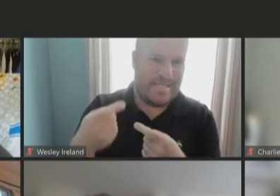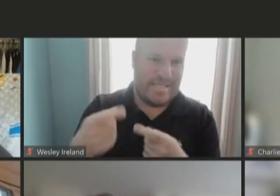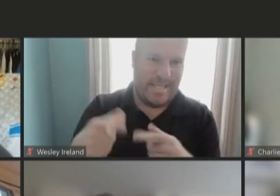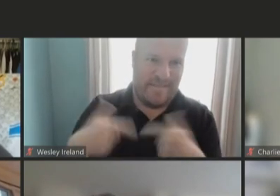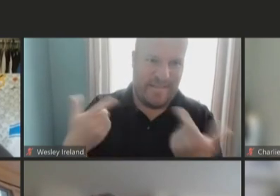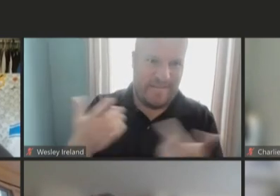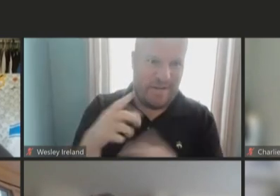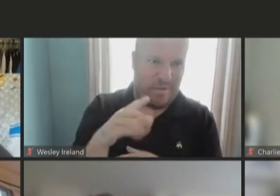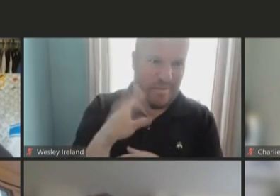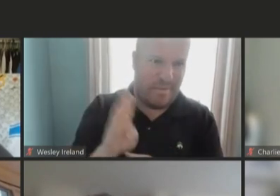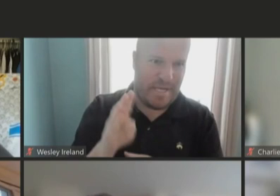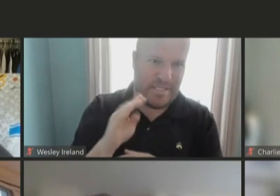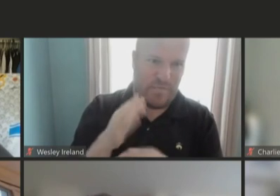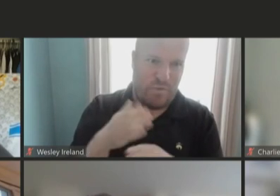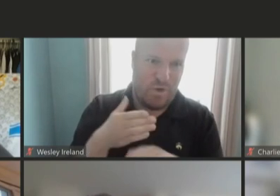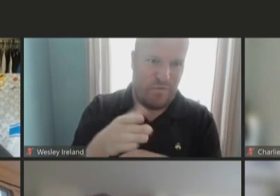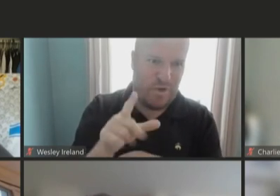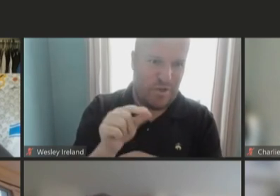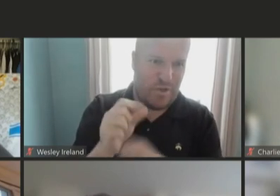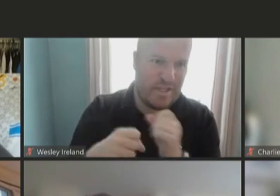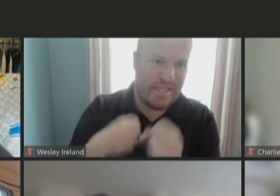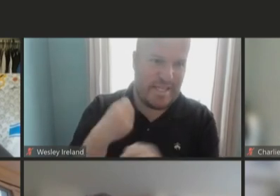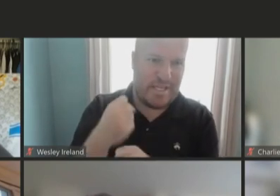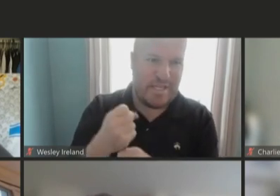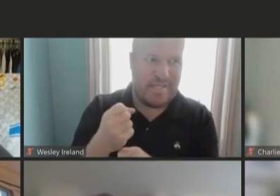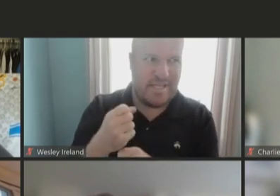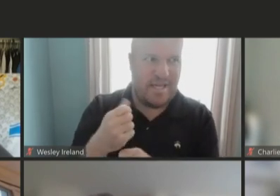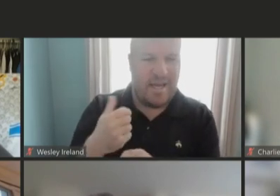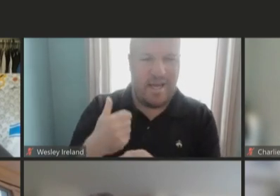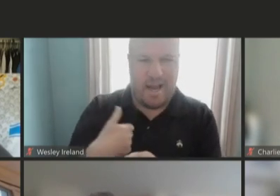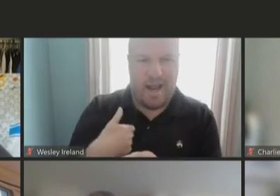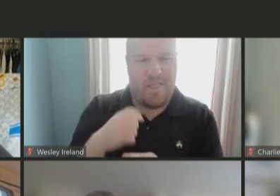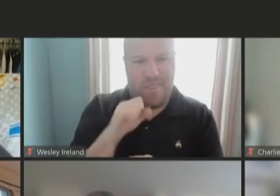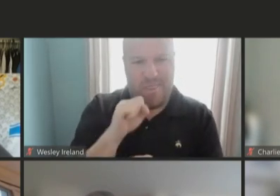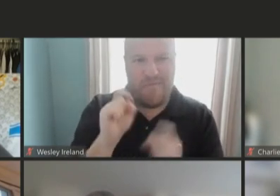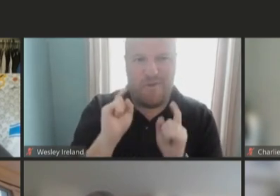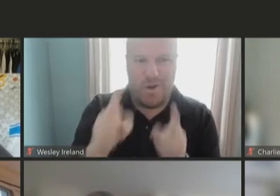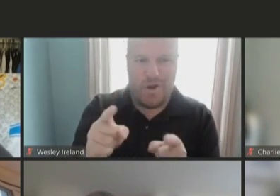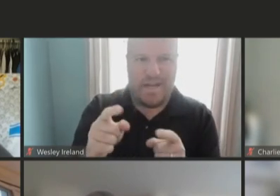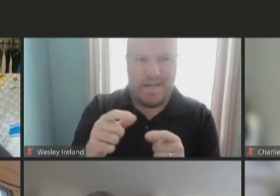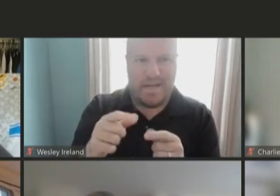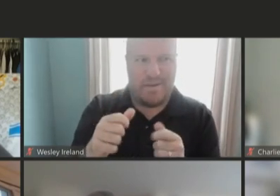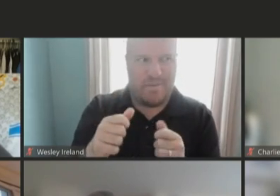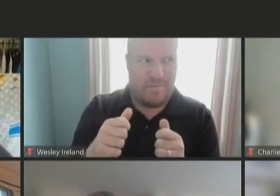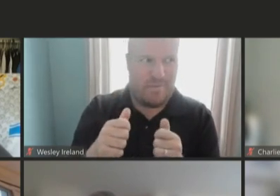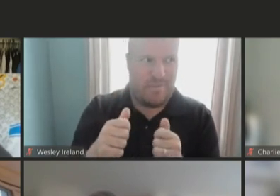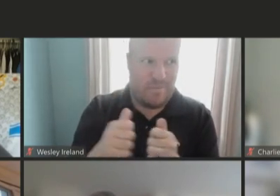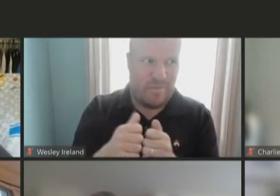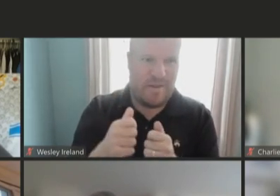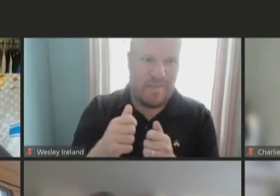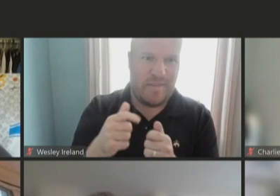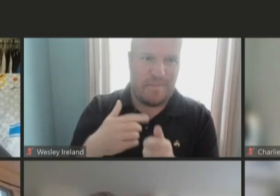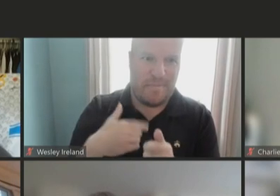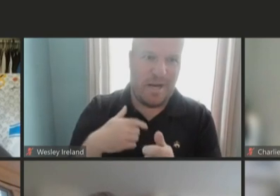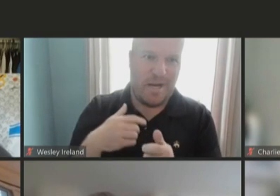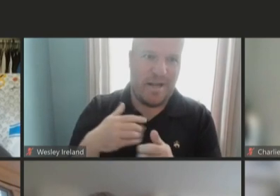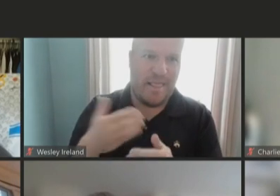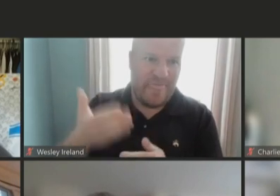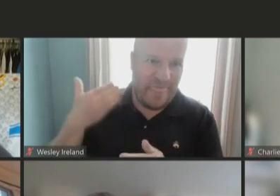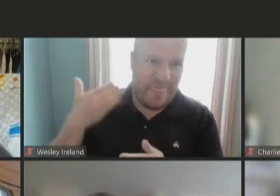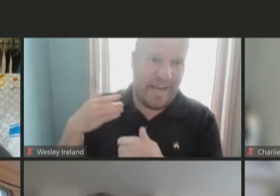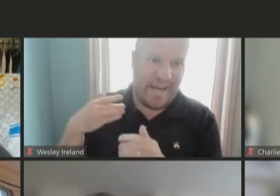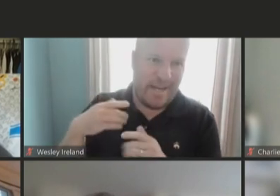many years since I moved to Boston over 20 years ago. So I